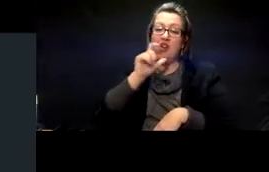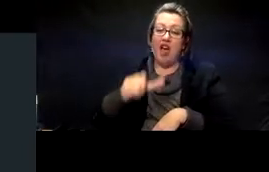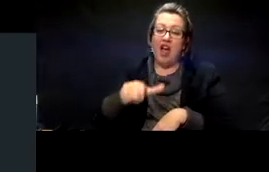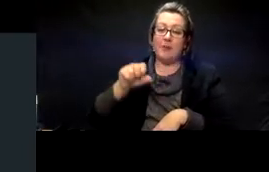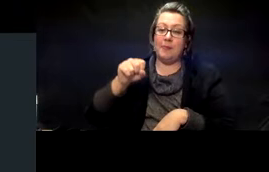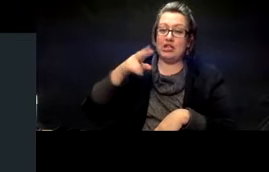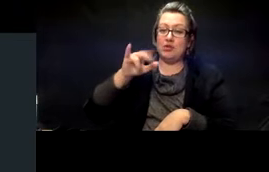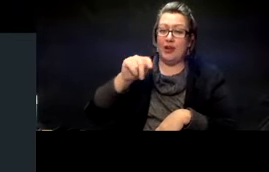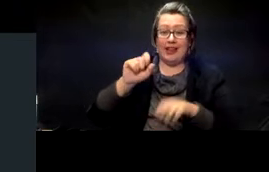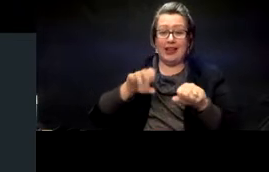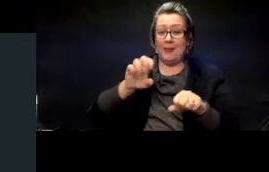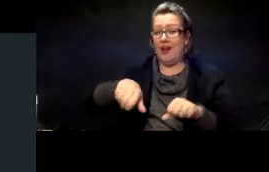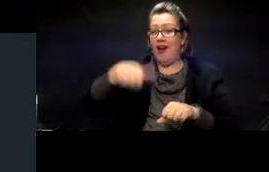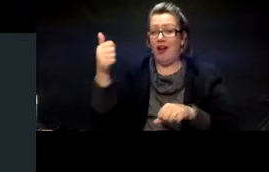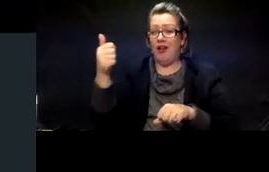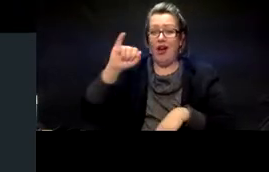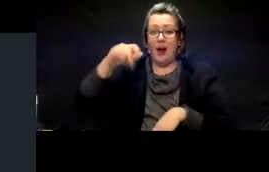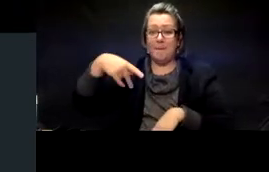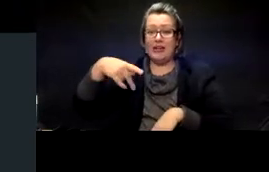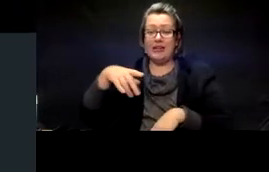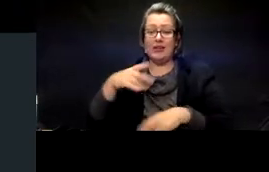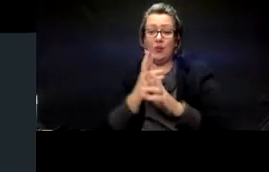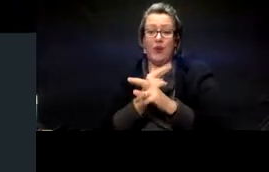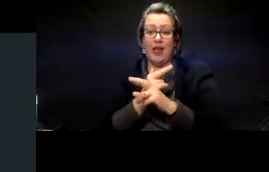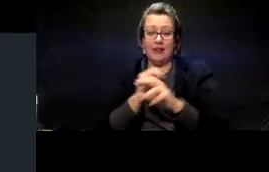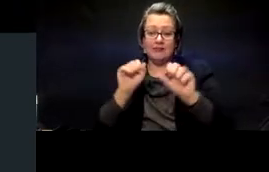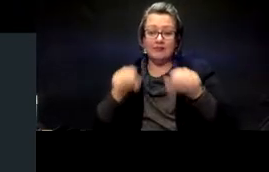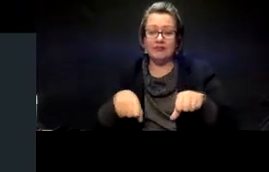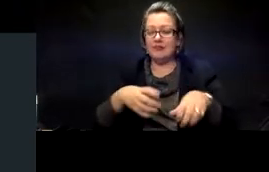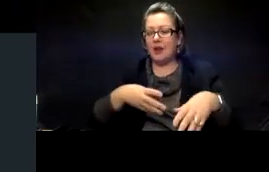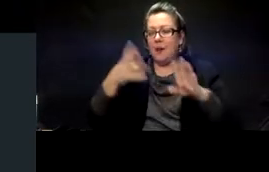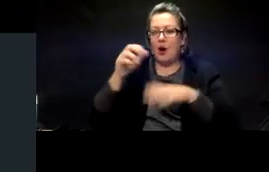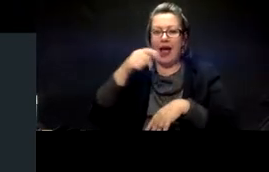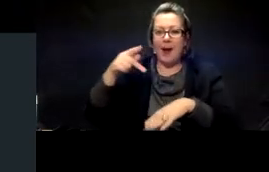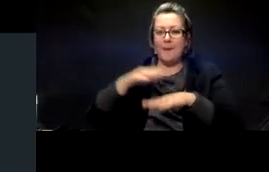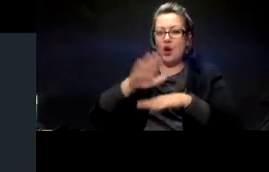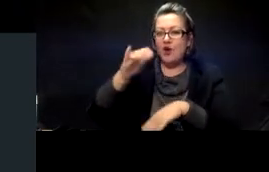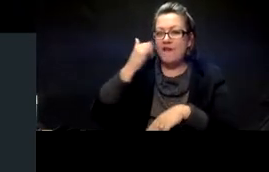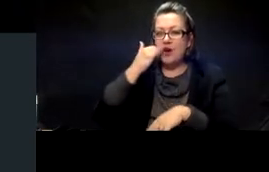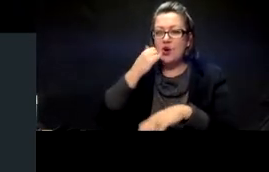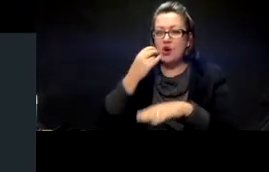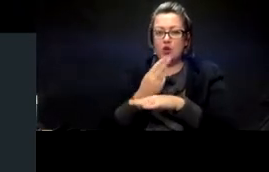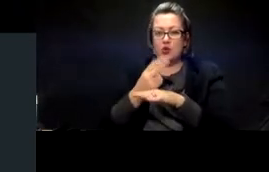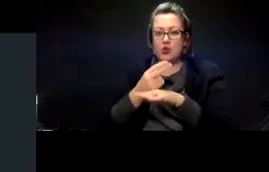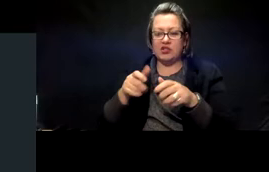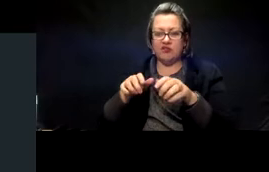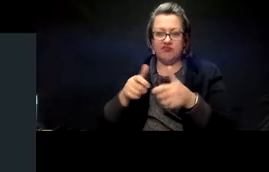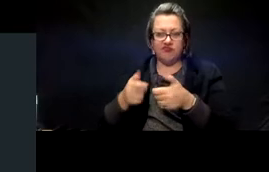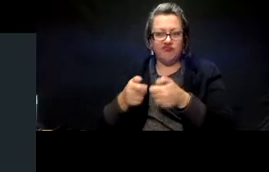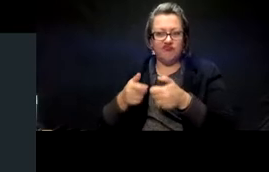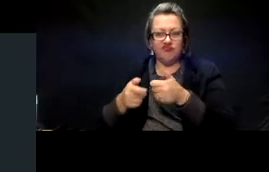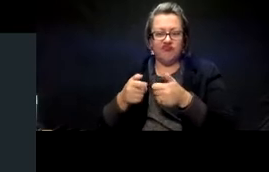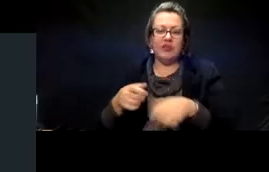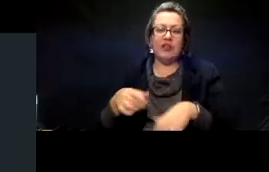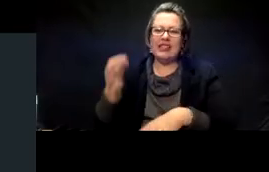Sprint IP. It doesn't have Sprint, it can be IP relay company. You can upload an app on your